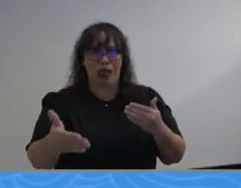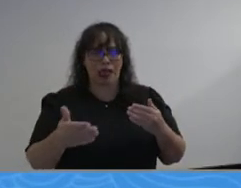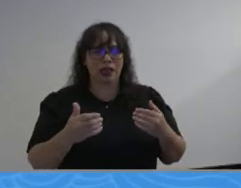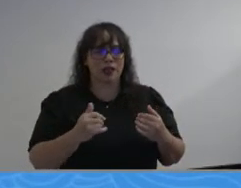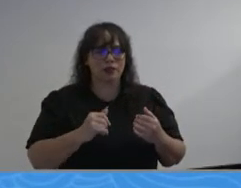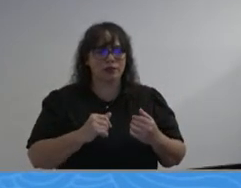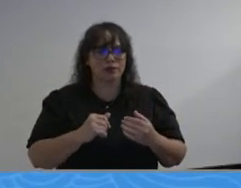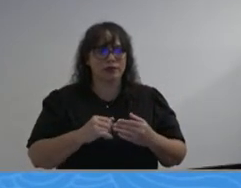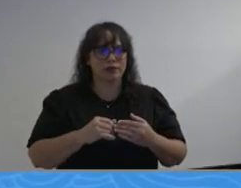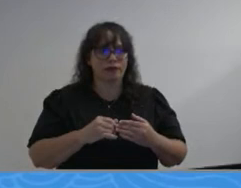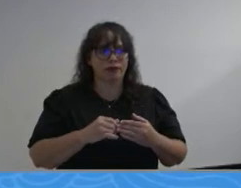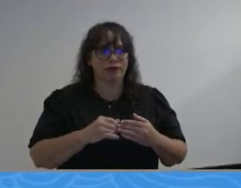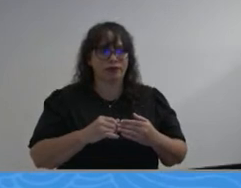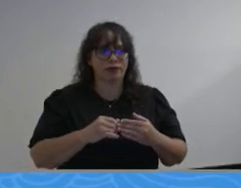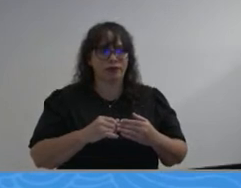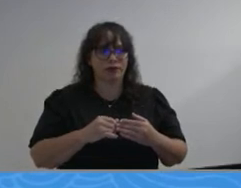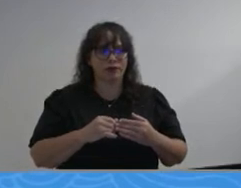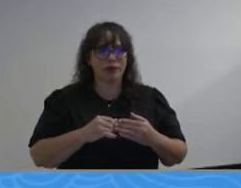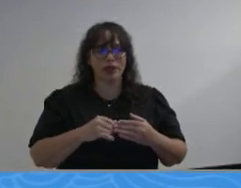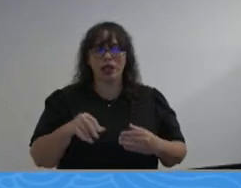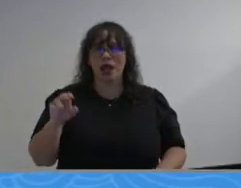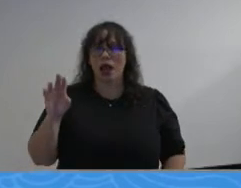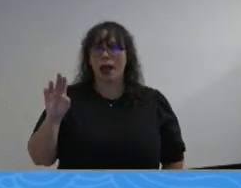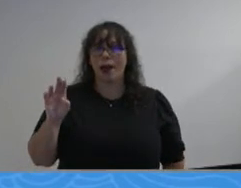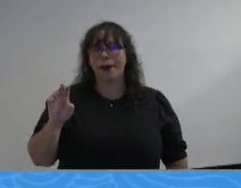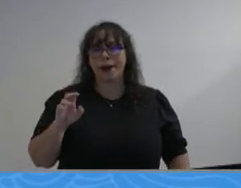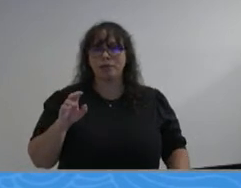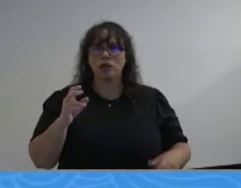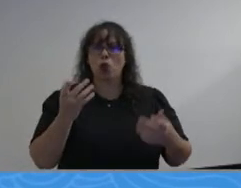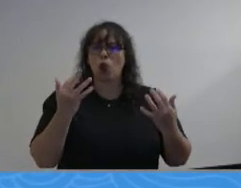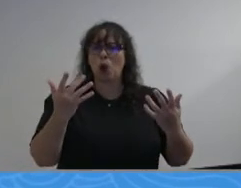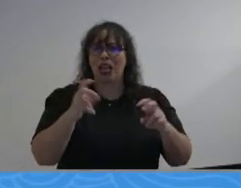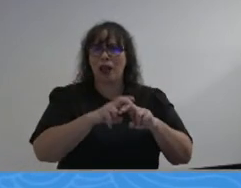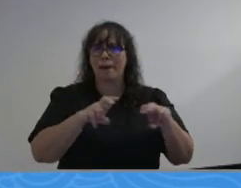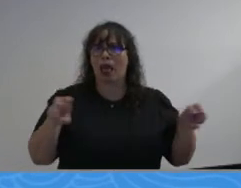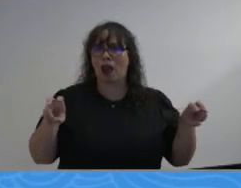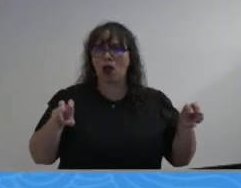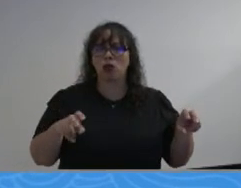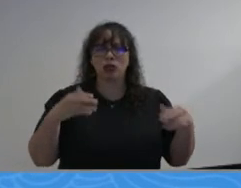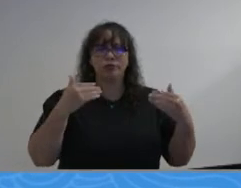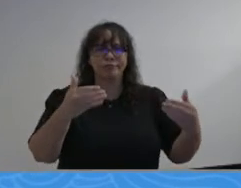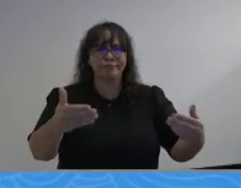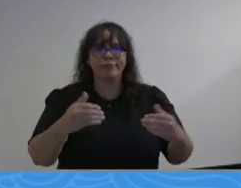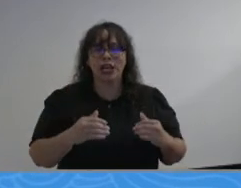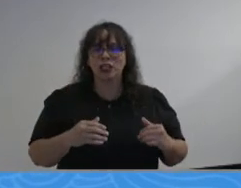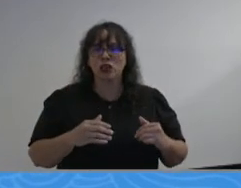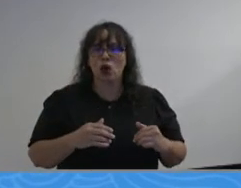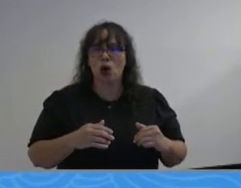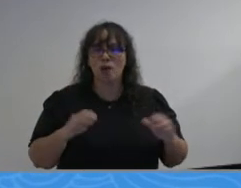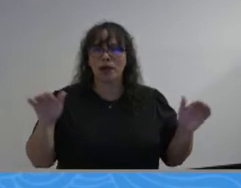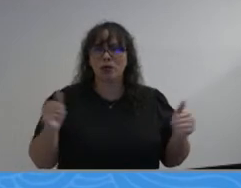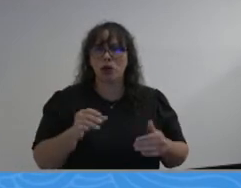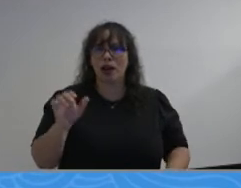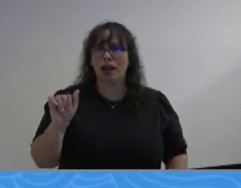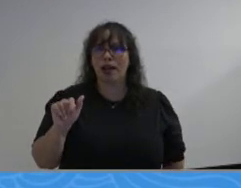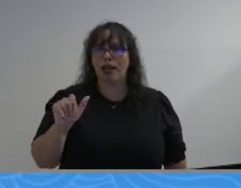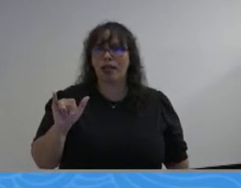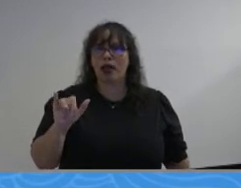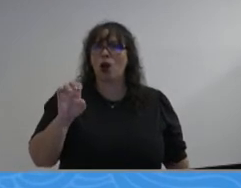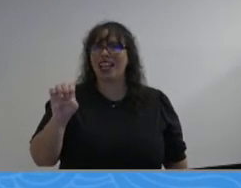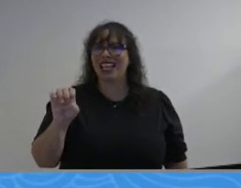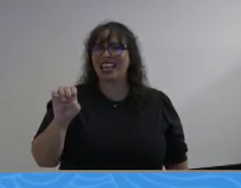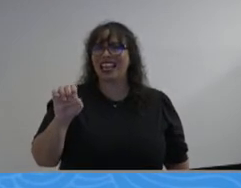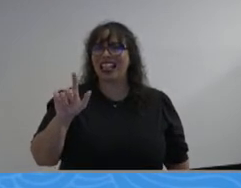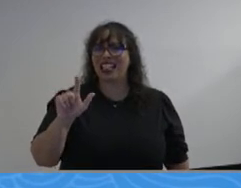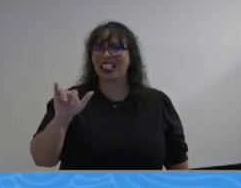our moderator waiting and our panel waiting to move forward. So I'm going to go ahead and bring Alyssa forward. And